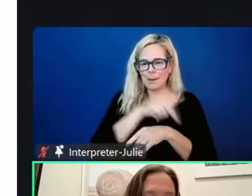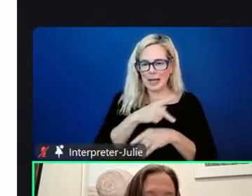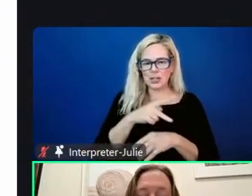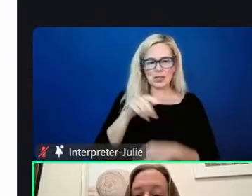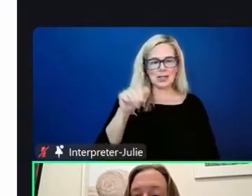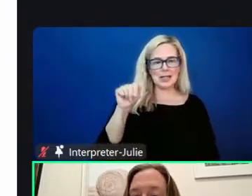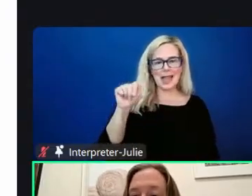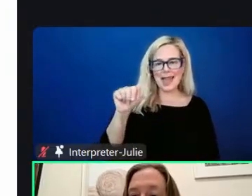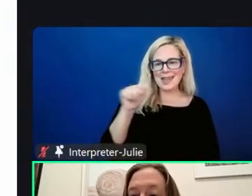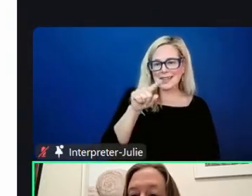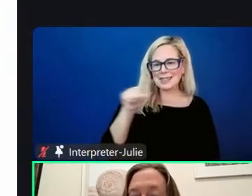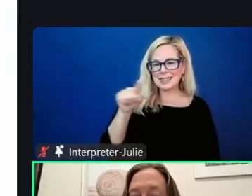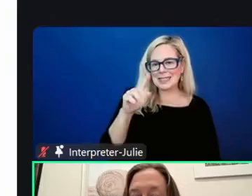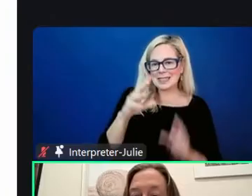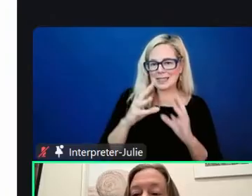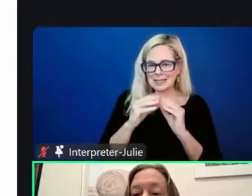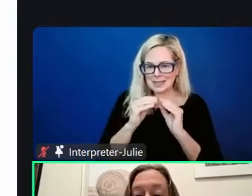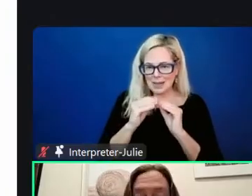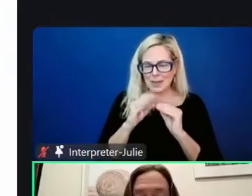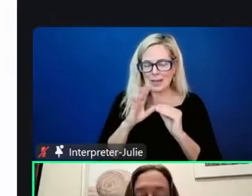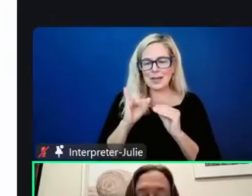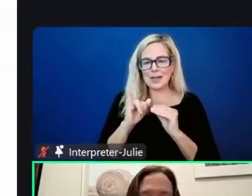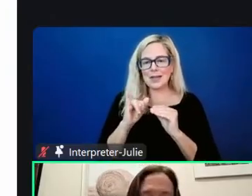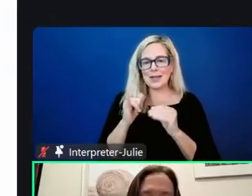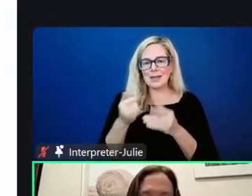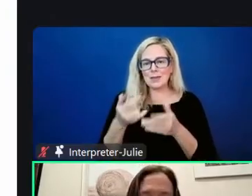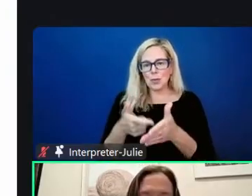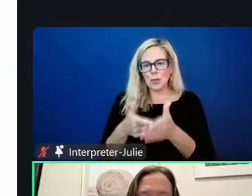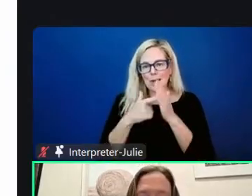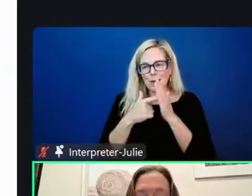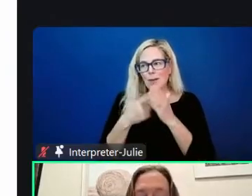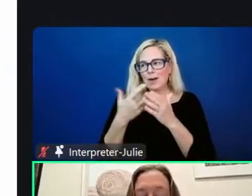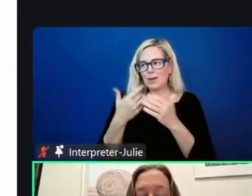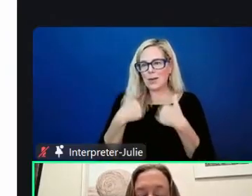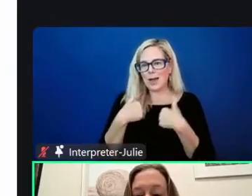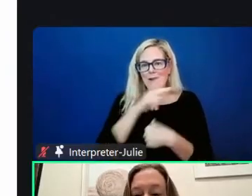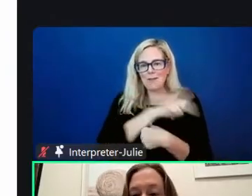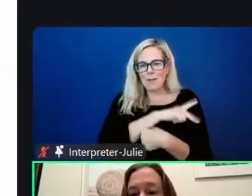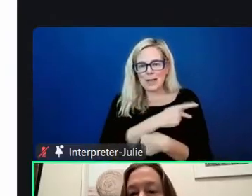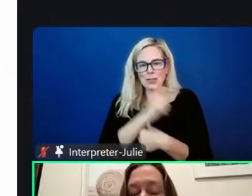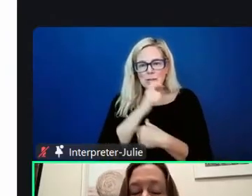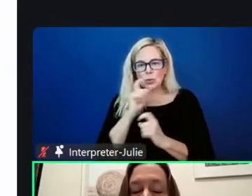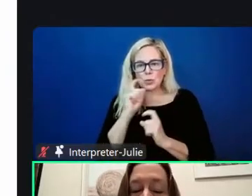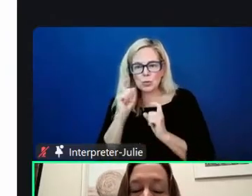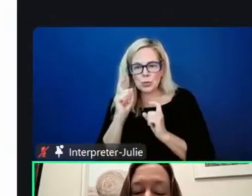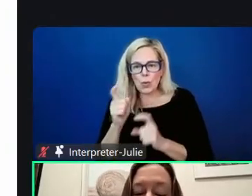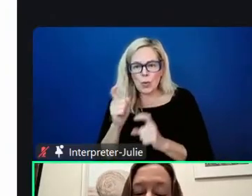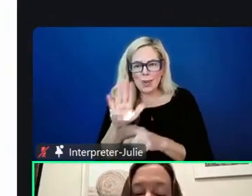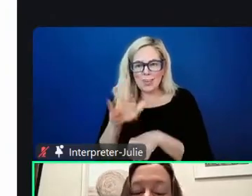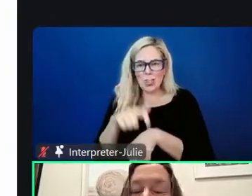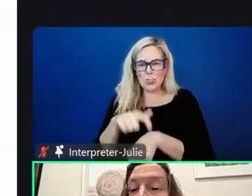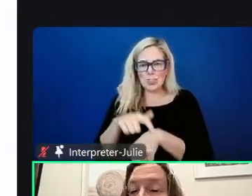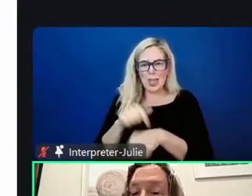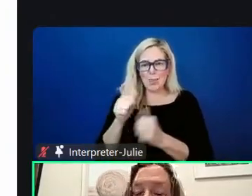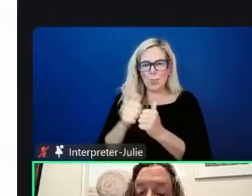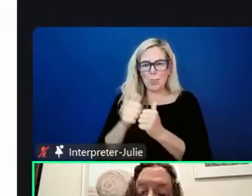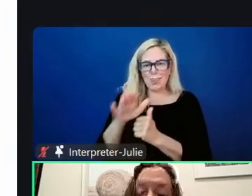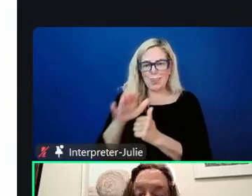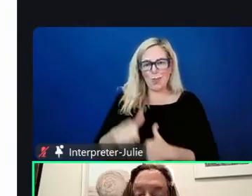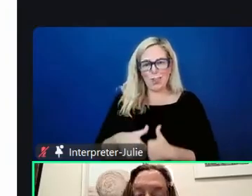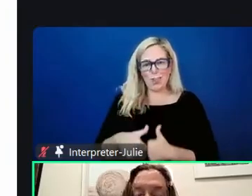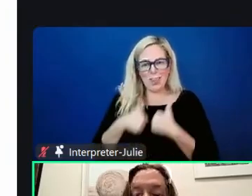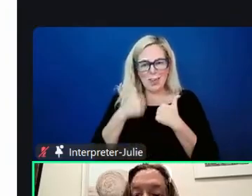without patients who donated their time and lived expertise. Patients, as well as providers with a